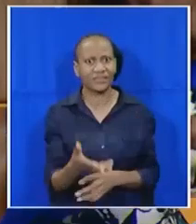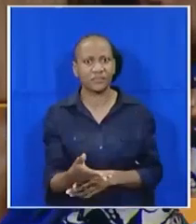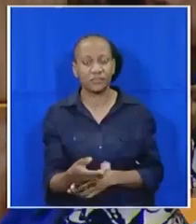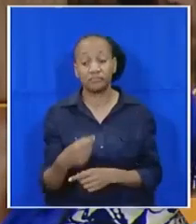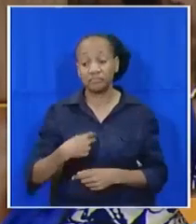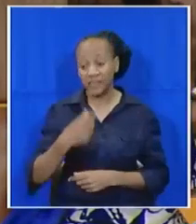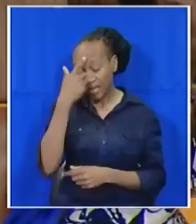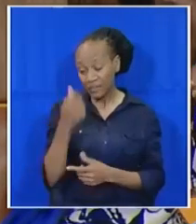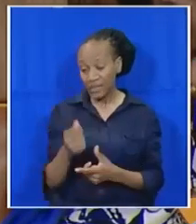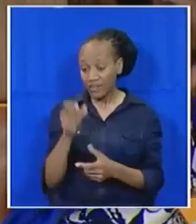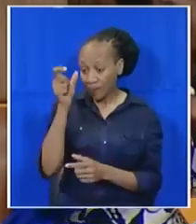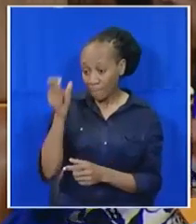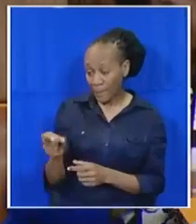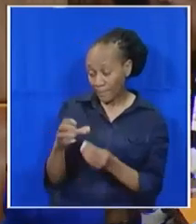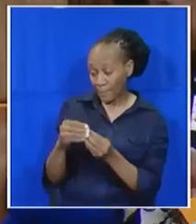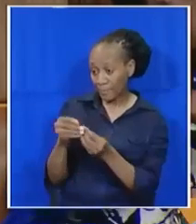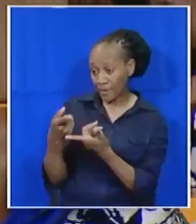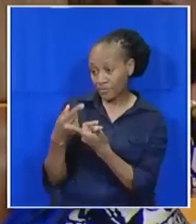still believe that, Deputy Speaker.